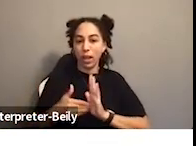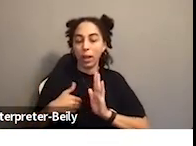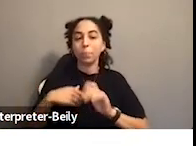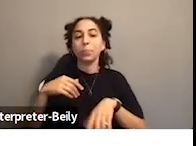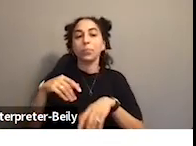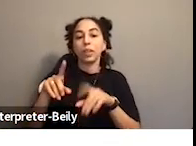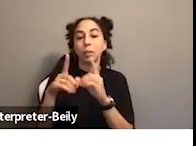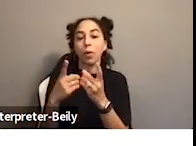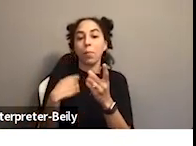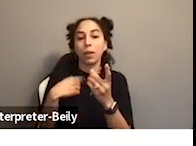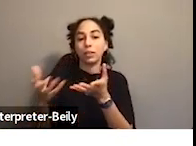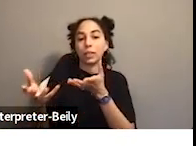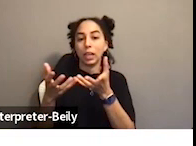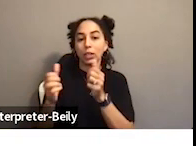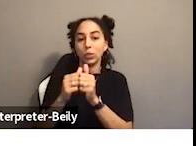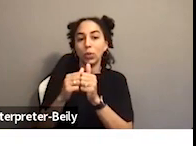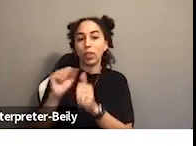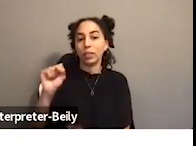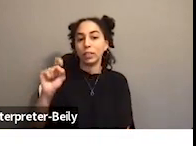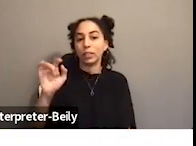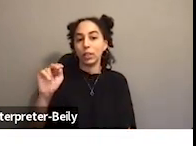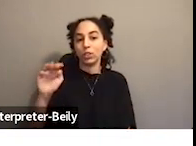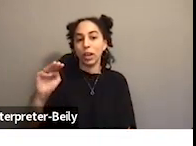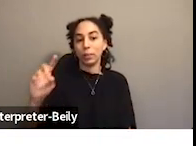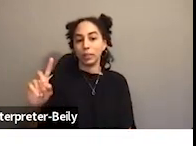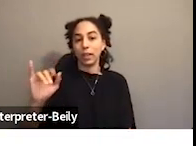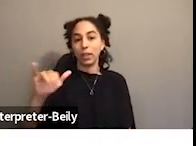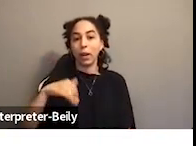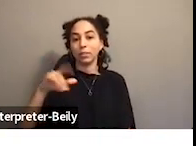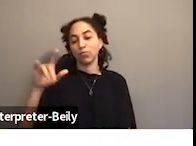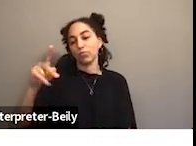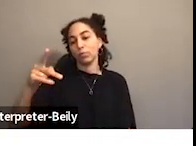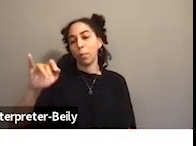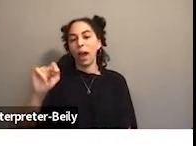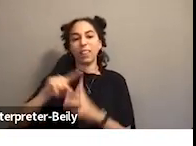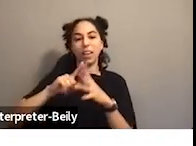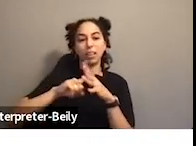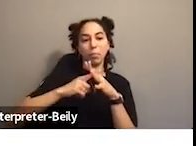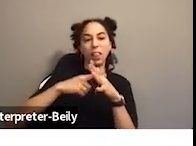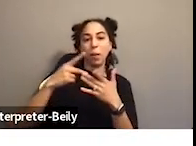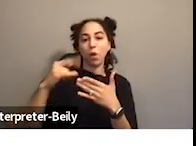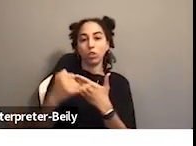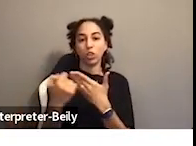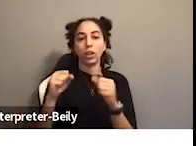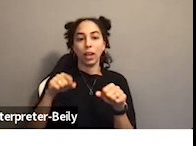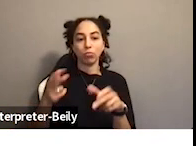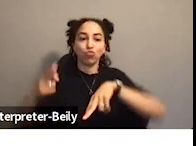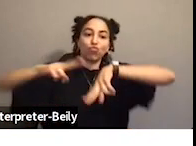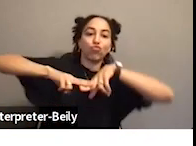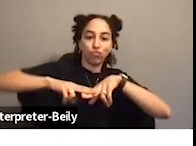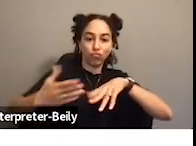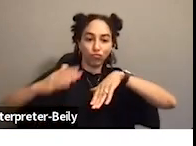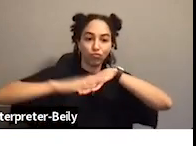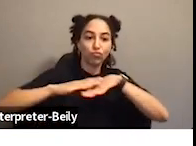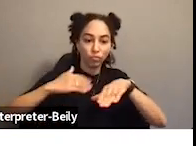has been engaged with Station MD in a pilot project to help increase access to